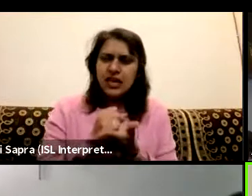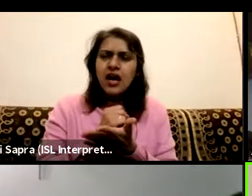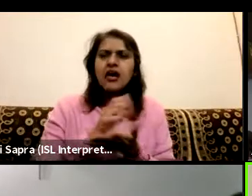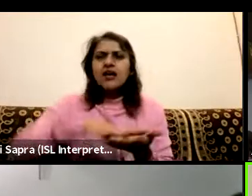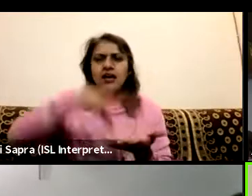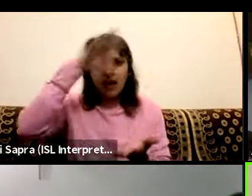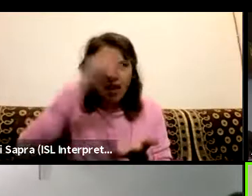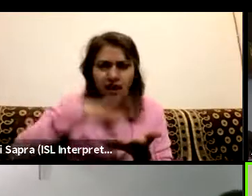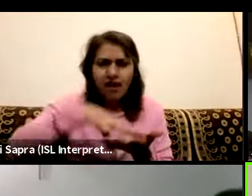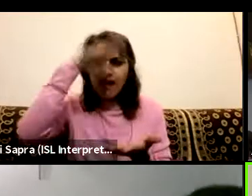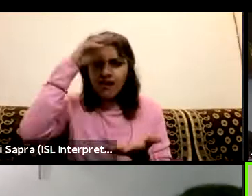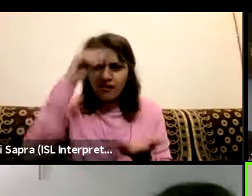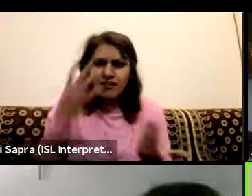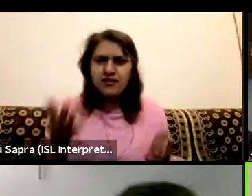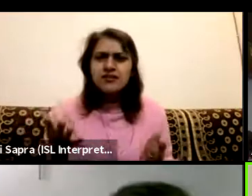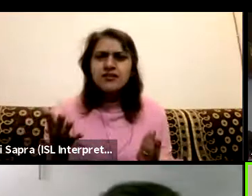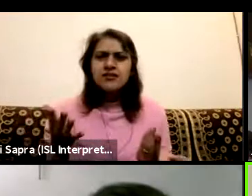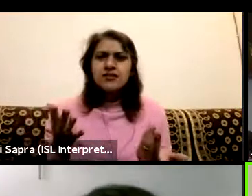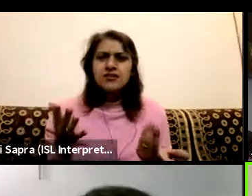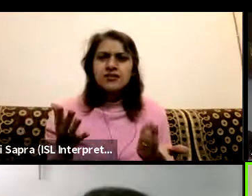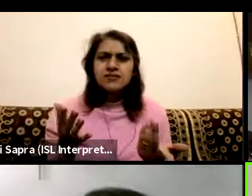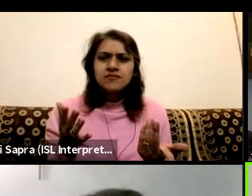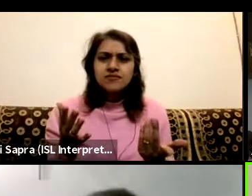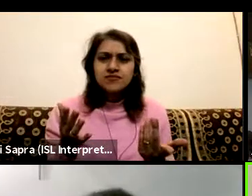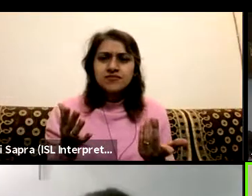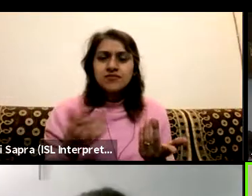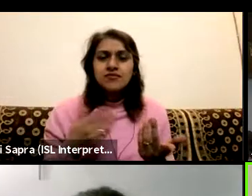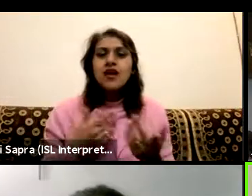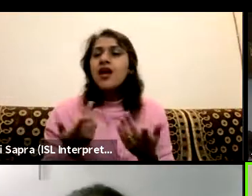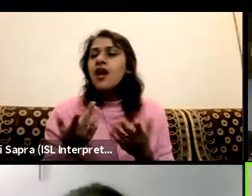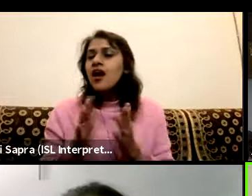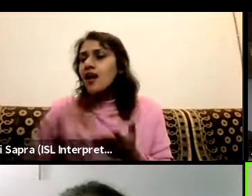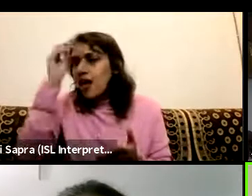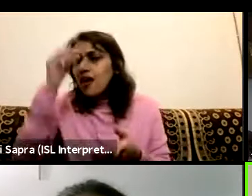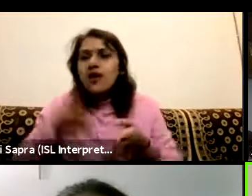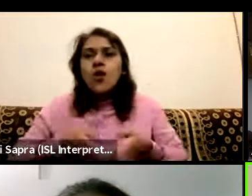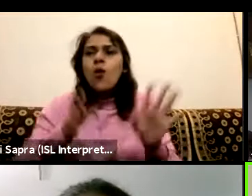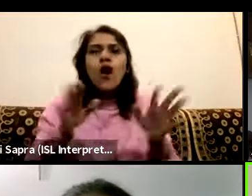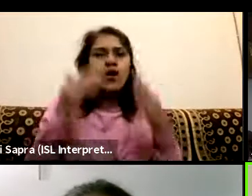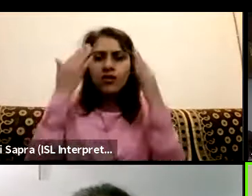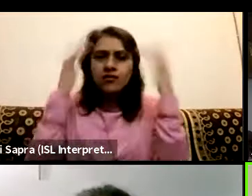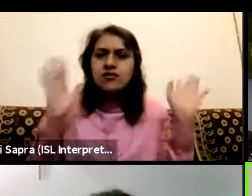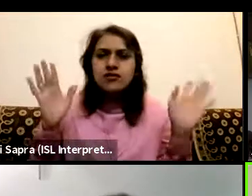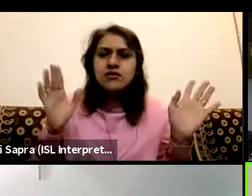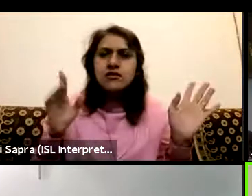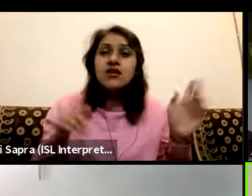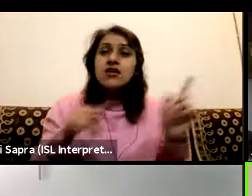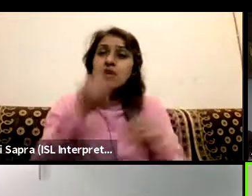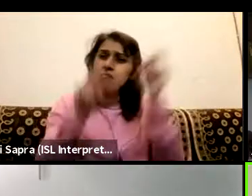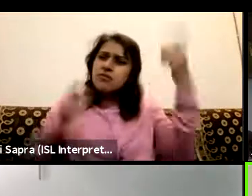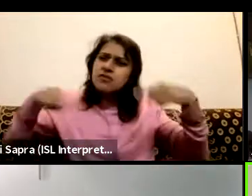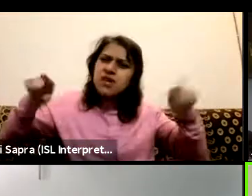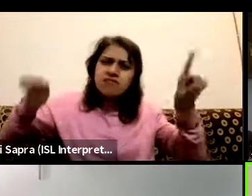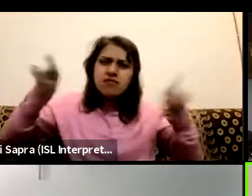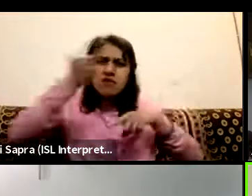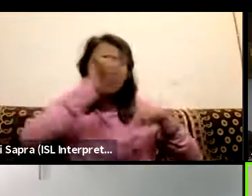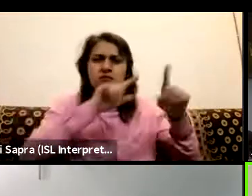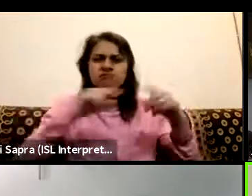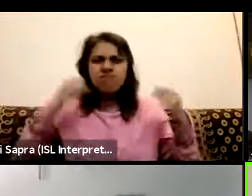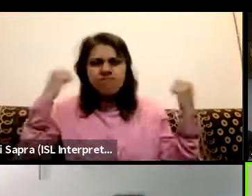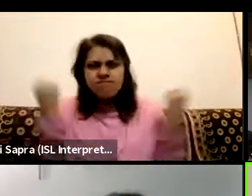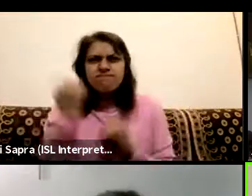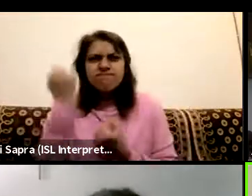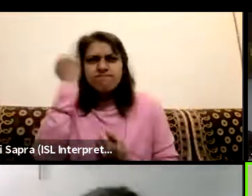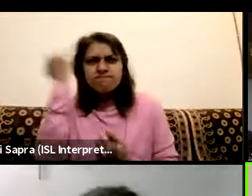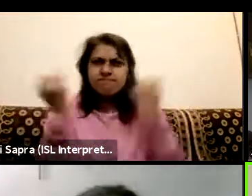learning. We don't have any playbook to go by, but human beings are so innovative that